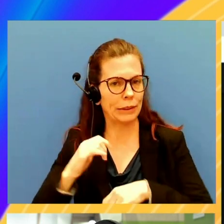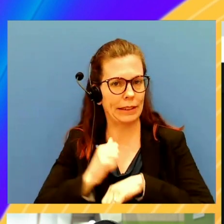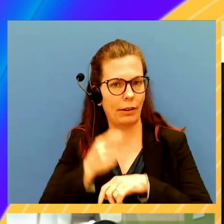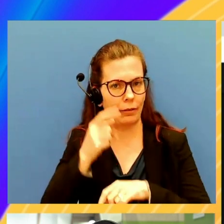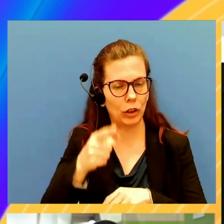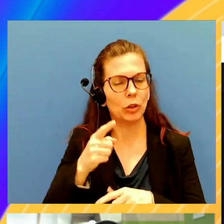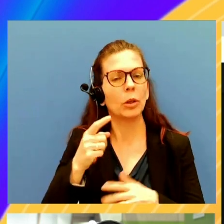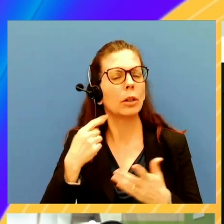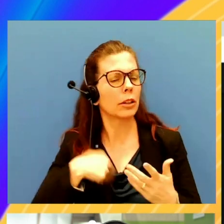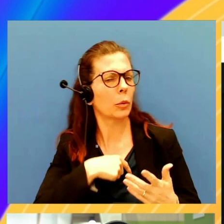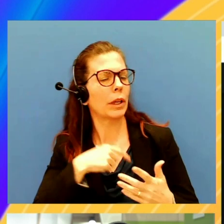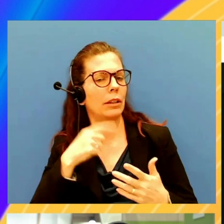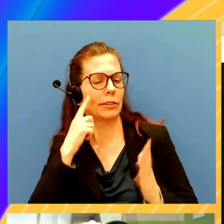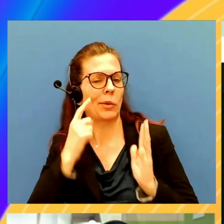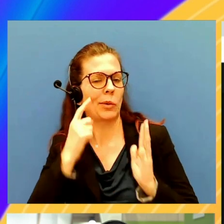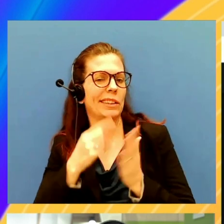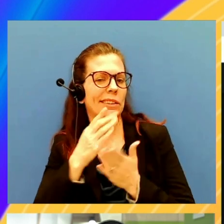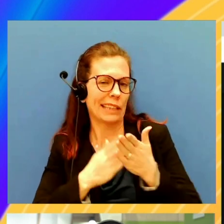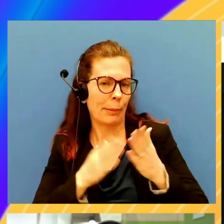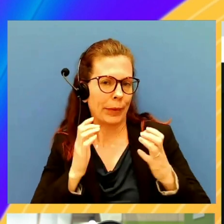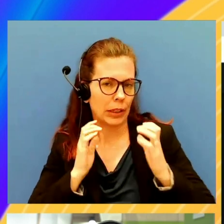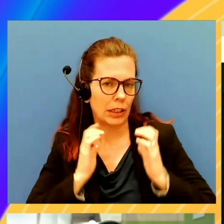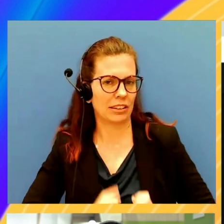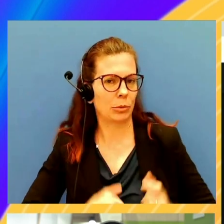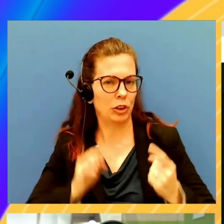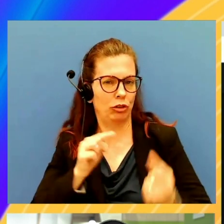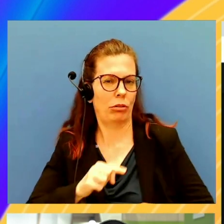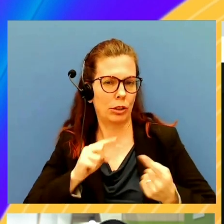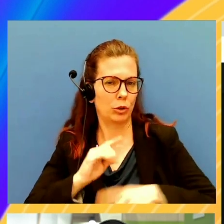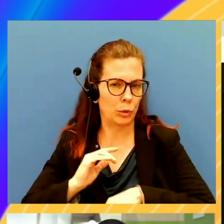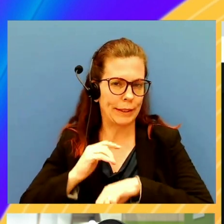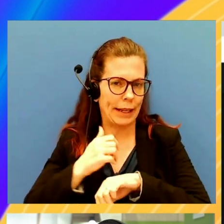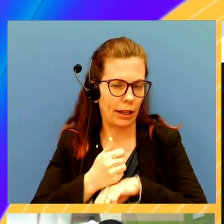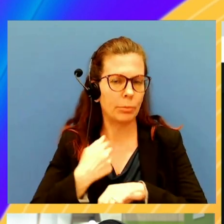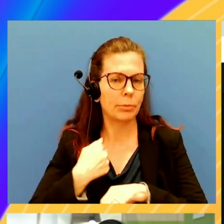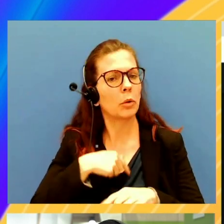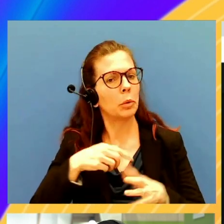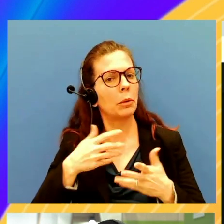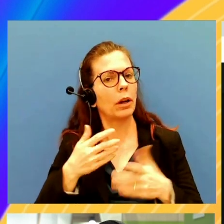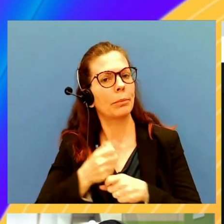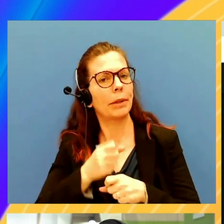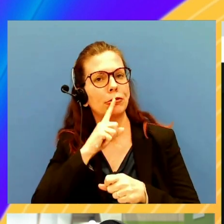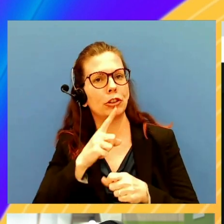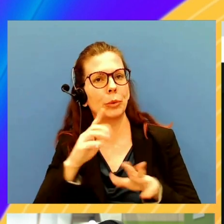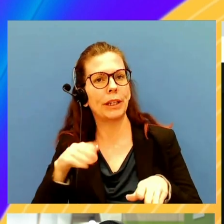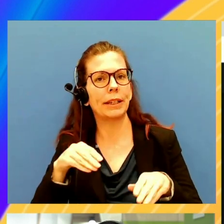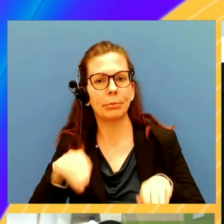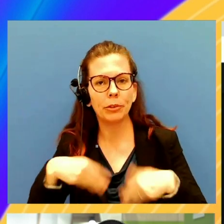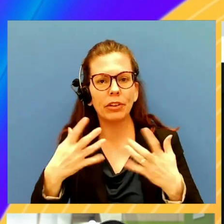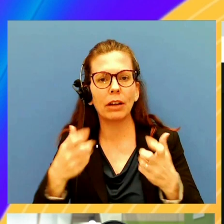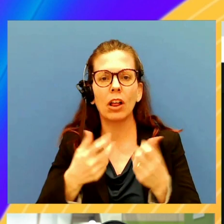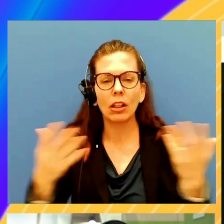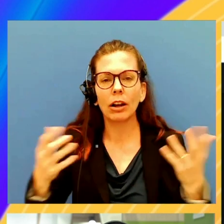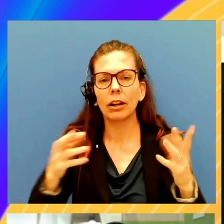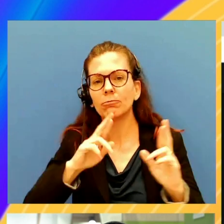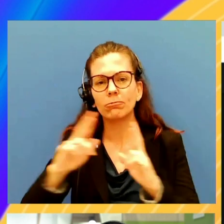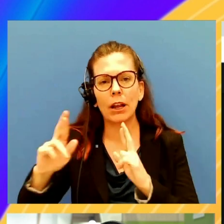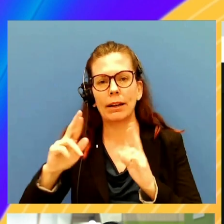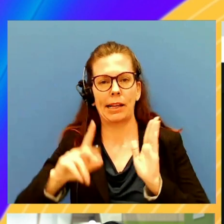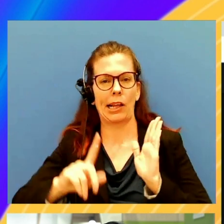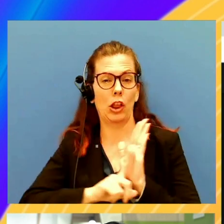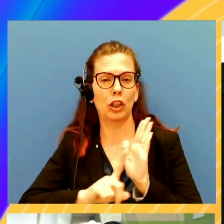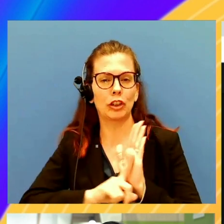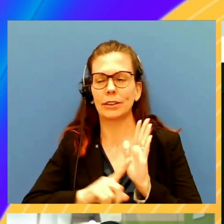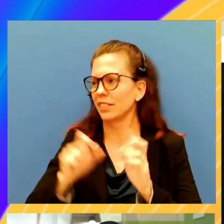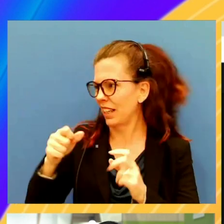difficulty to set this up. So we wanted to make sure we're giving you a lot of out-of-the-box alerts. So simplifying